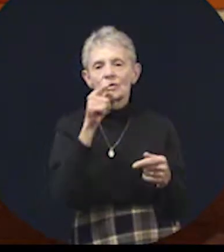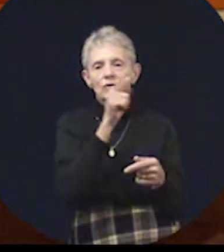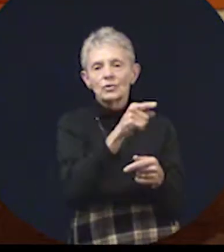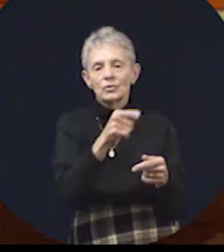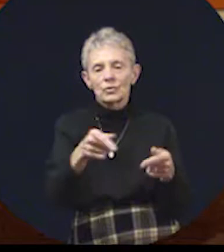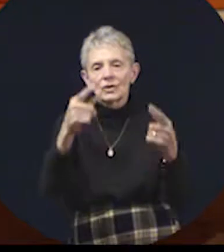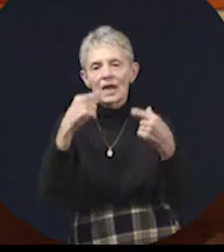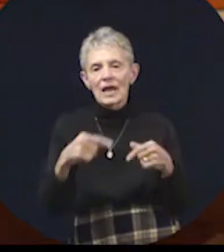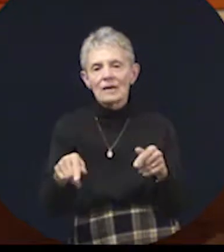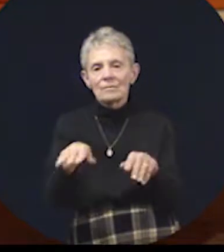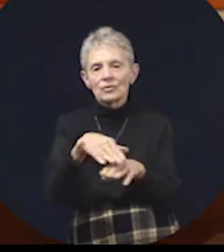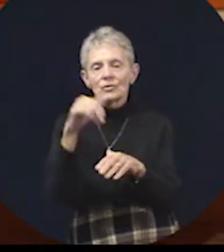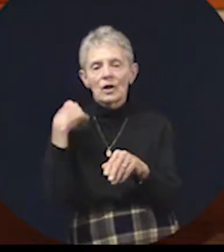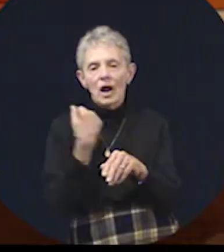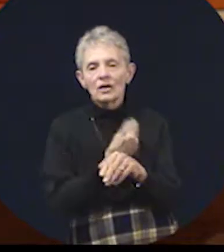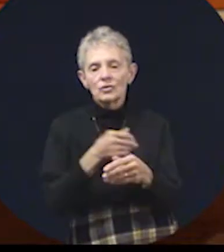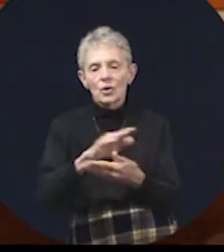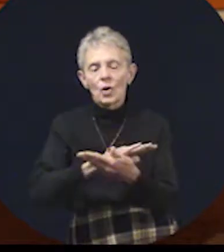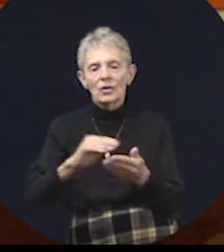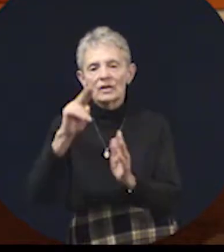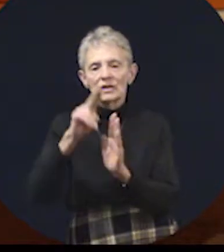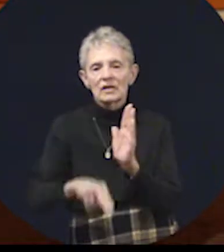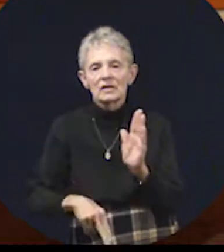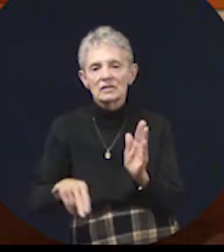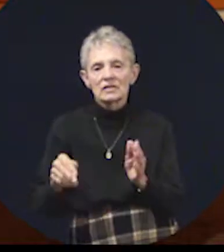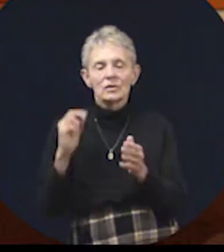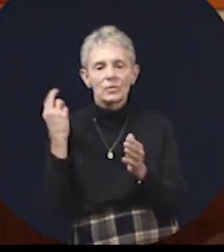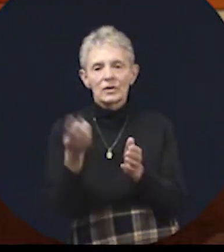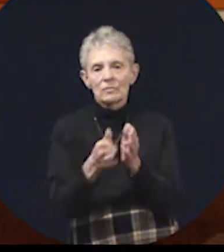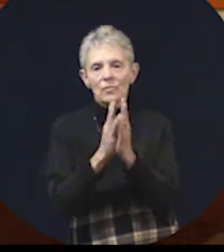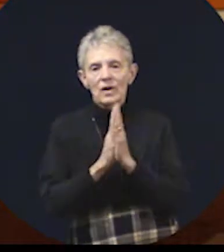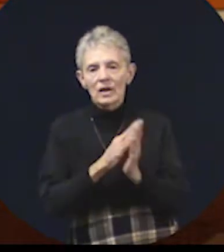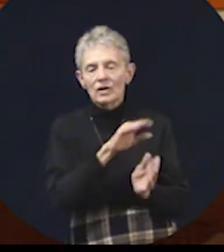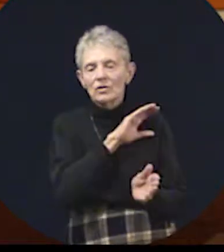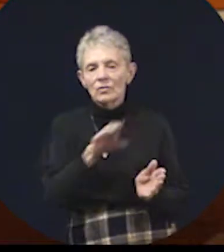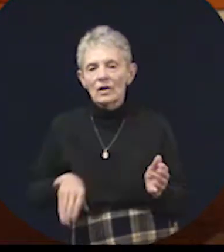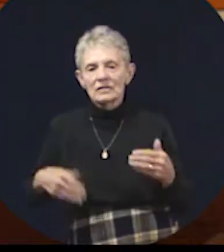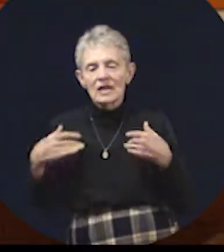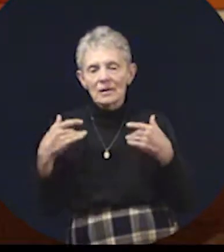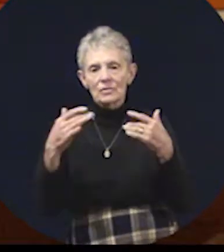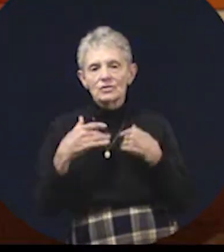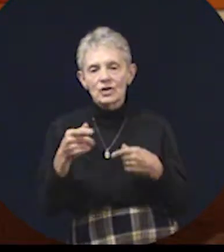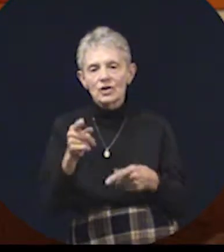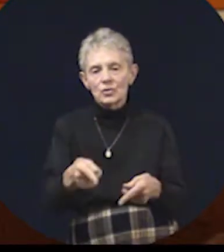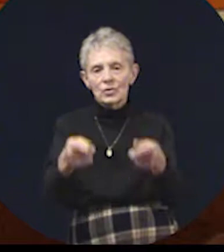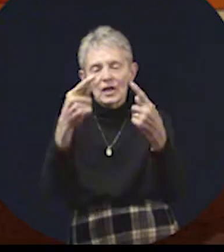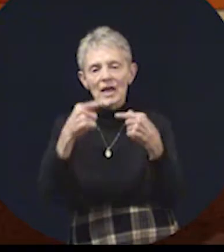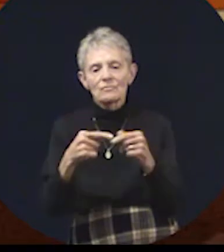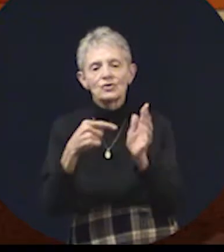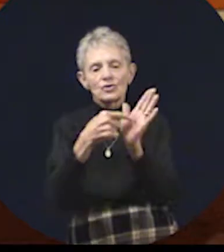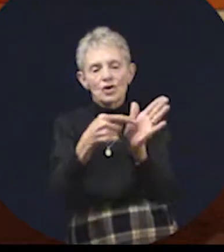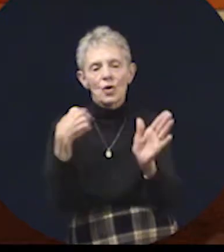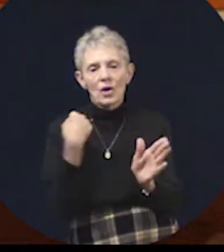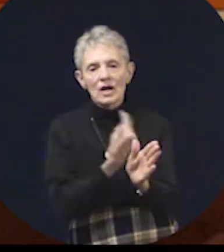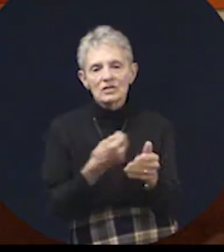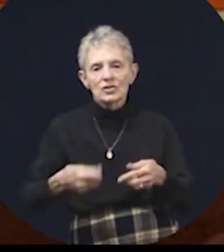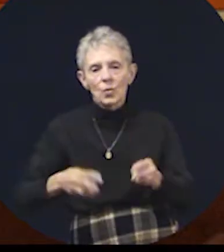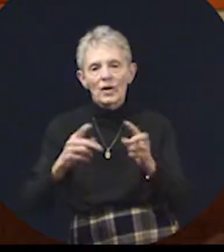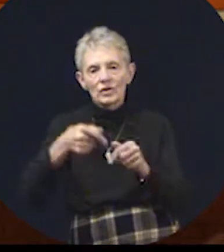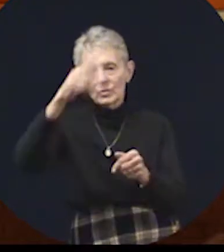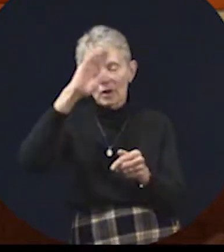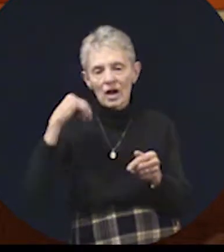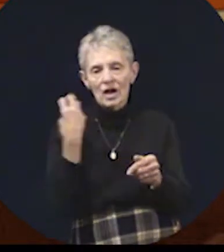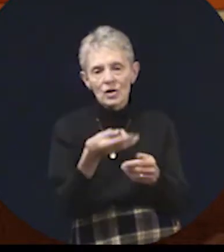holiness. We pray to you, Christ, have mercy. Christ, have mercy. You came to show us the way to God. We pray to